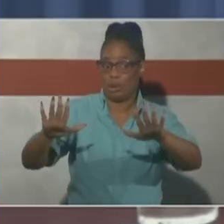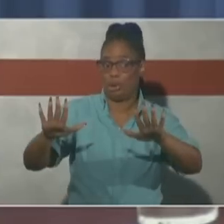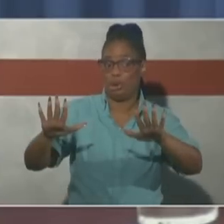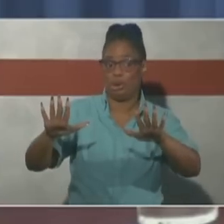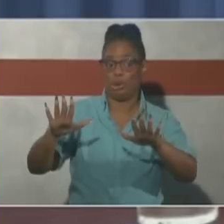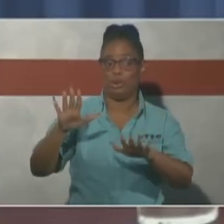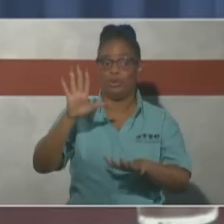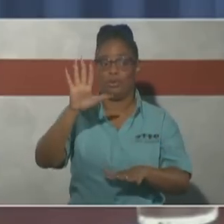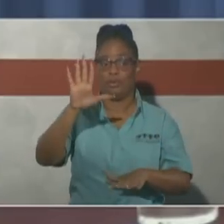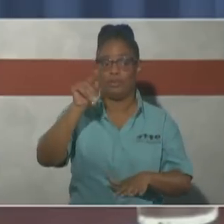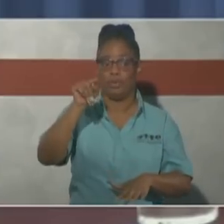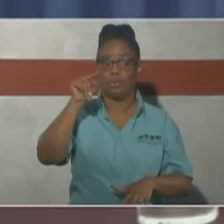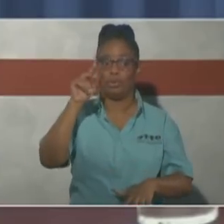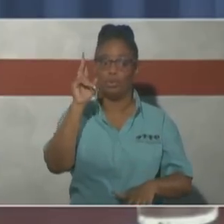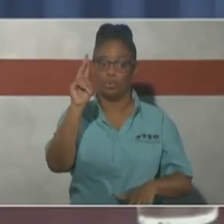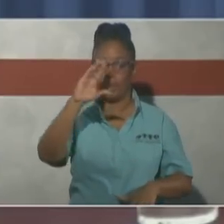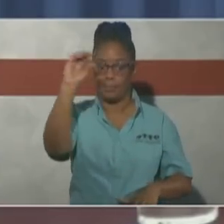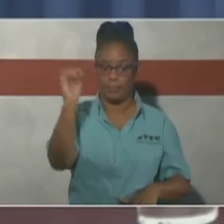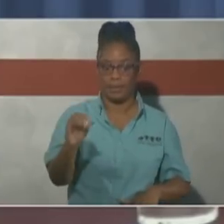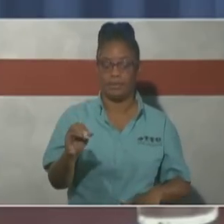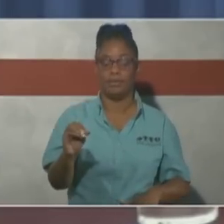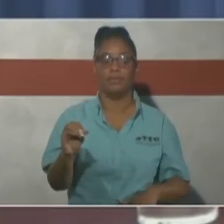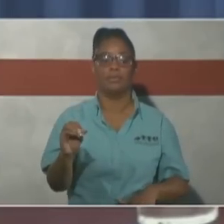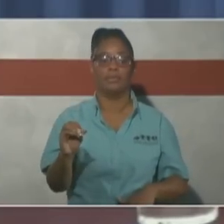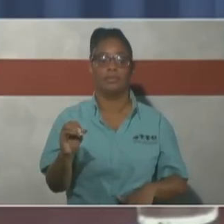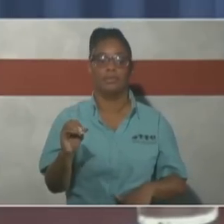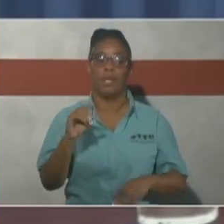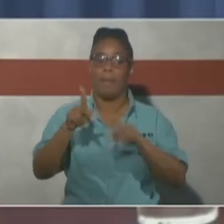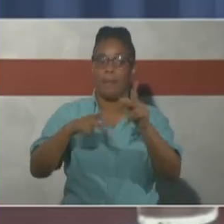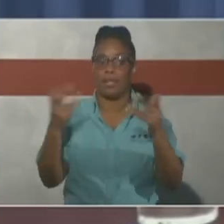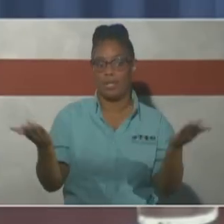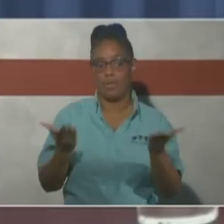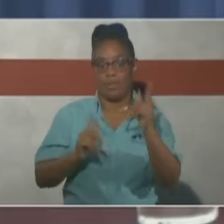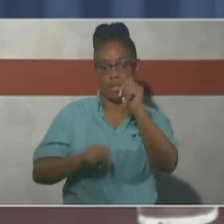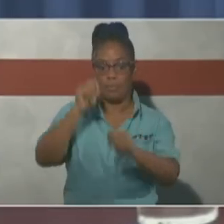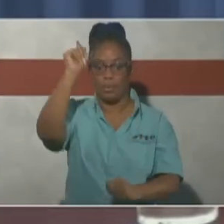date, we have vaccinated